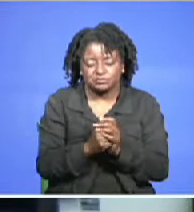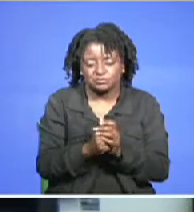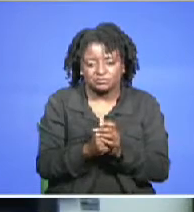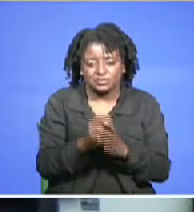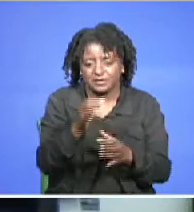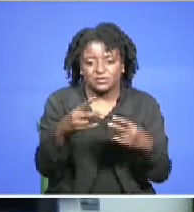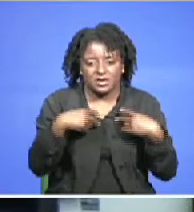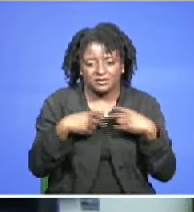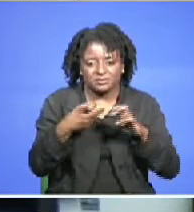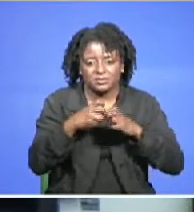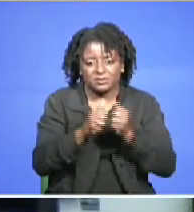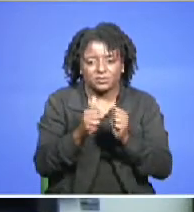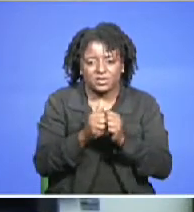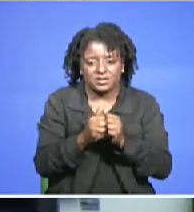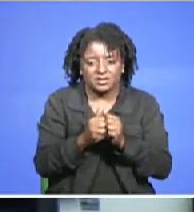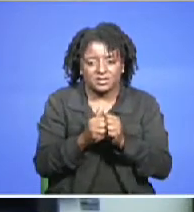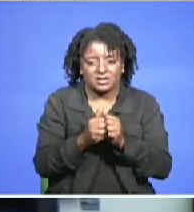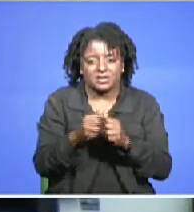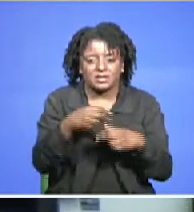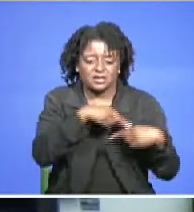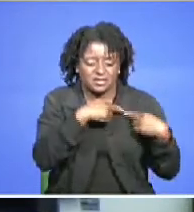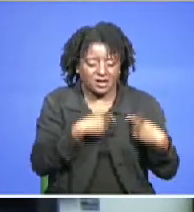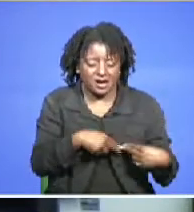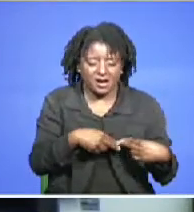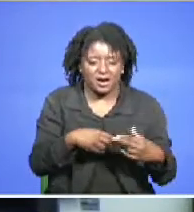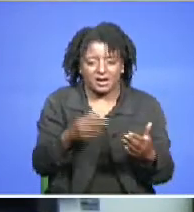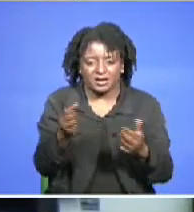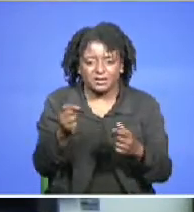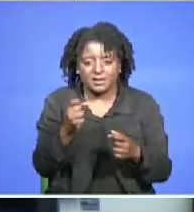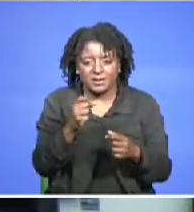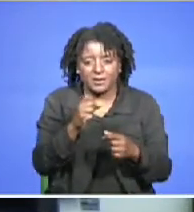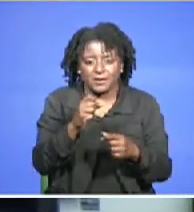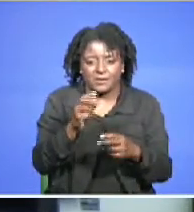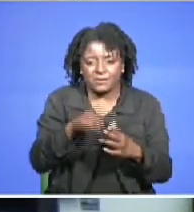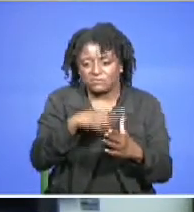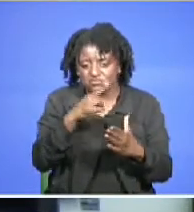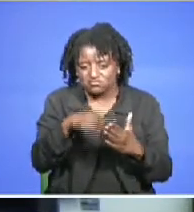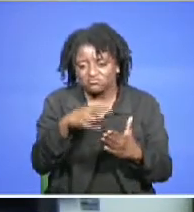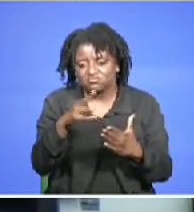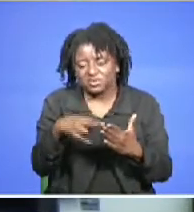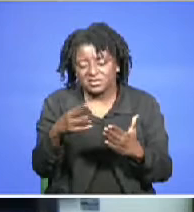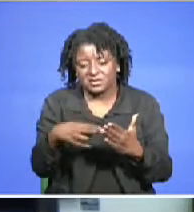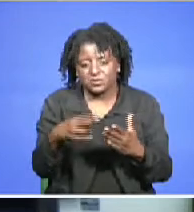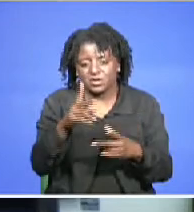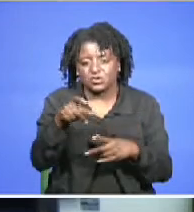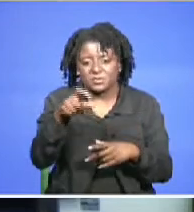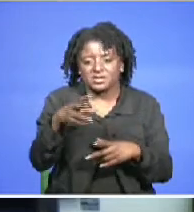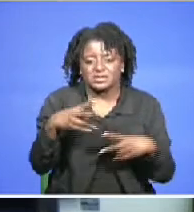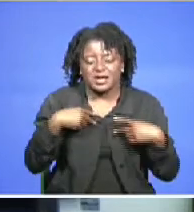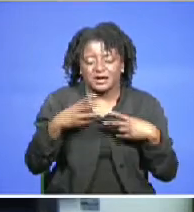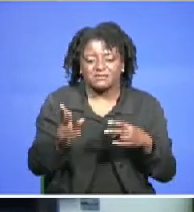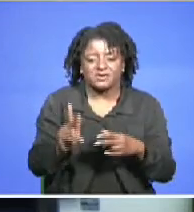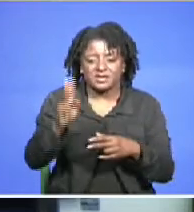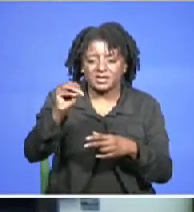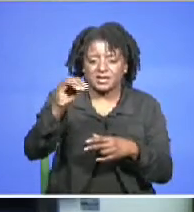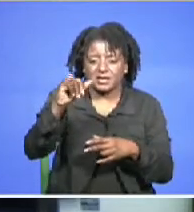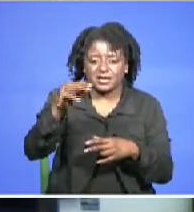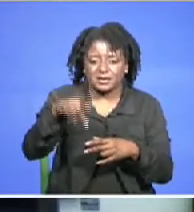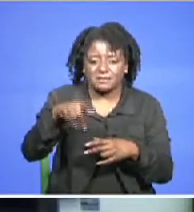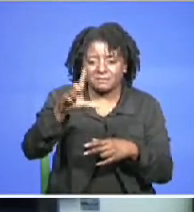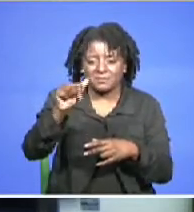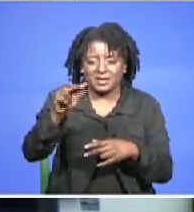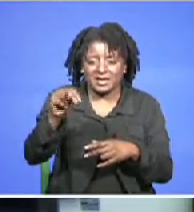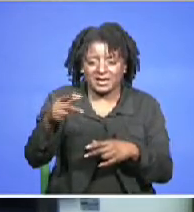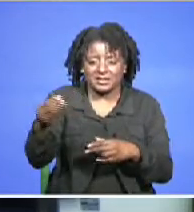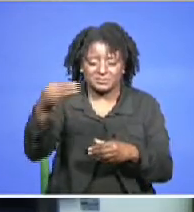If you have a problem with the heart rhythm, where you have to have an implantable defibrillator, that can be anywhere from